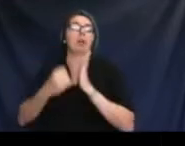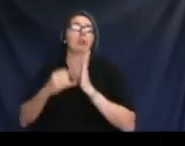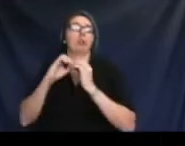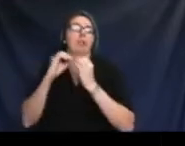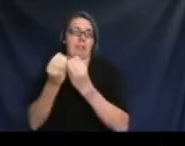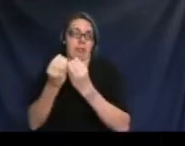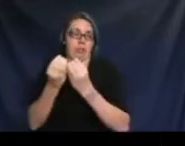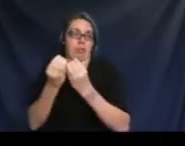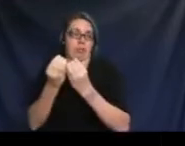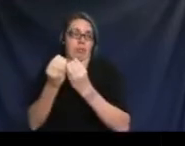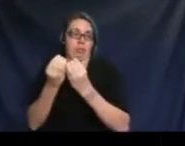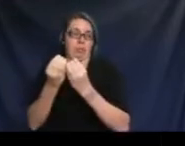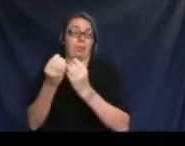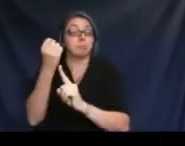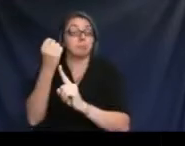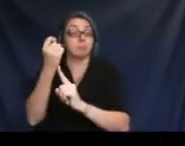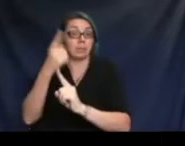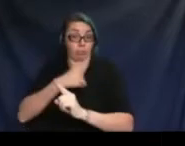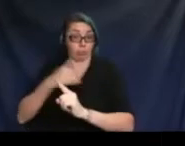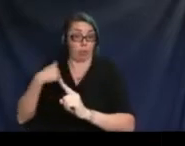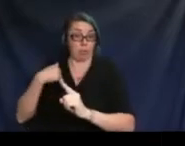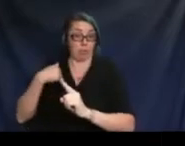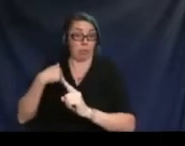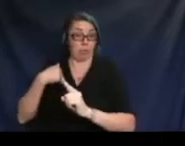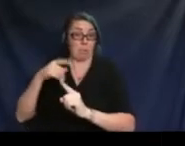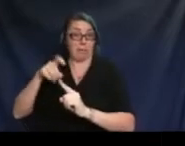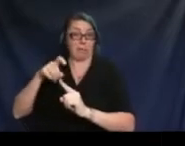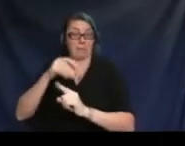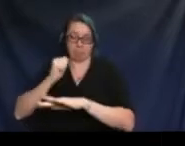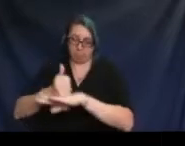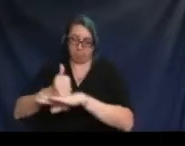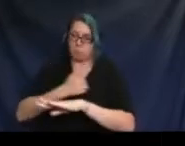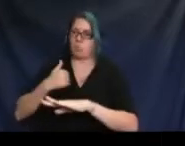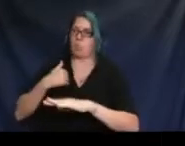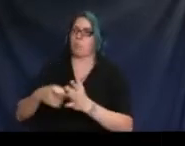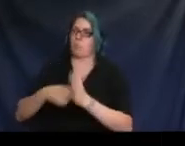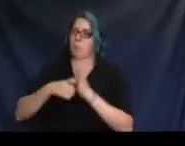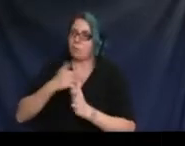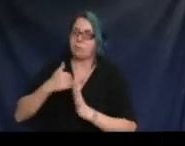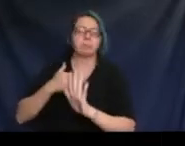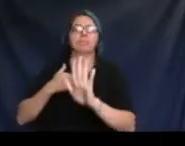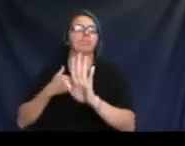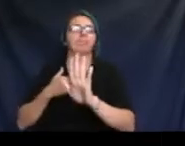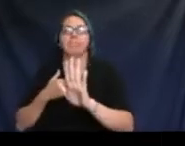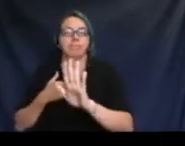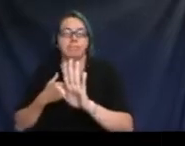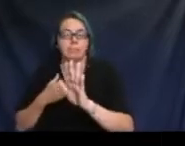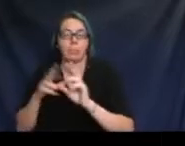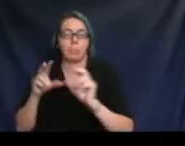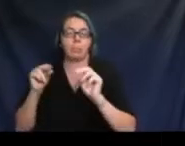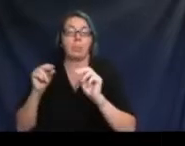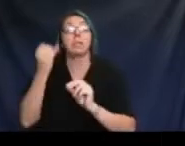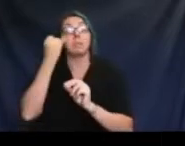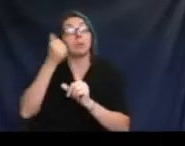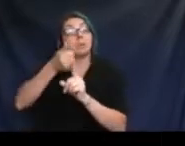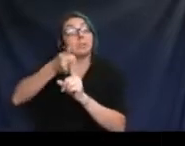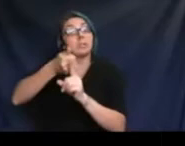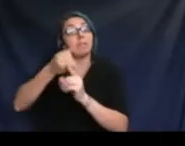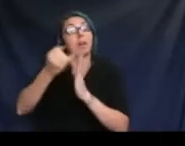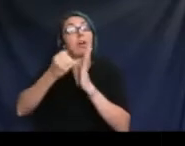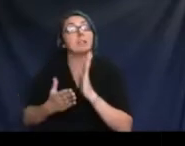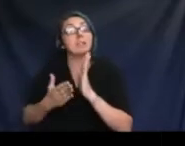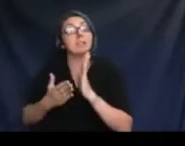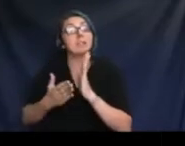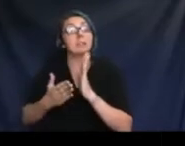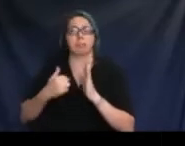Toronto artists. It does mean, however, that if you are an artist not based in Toronto, you would want to find